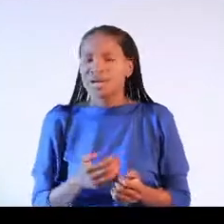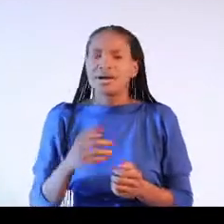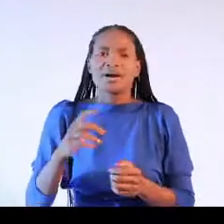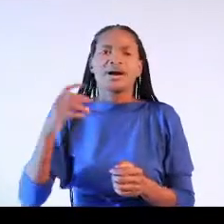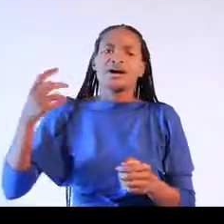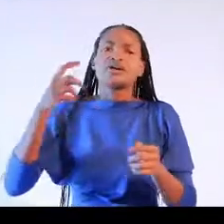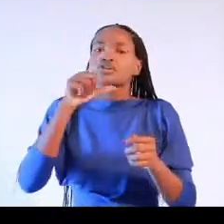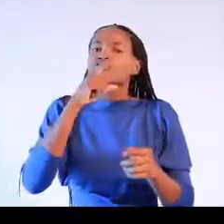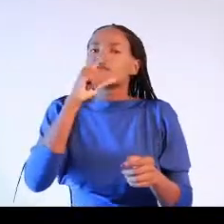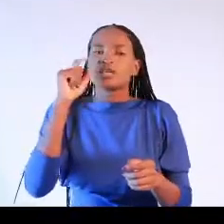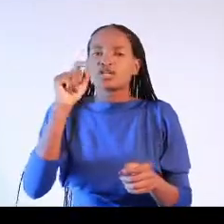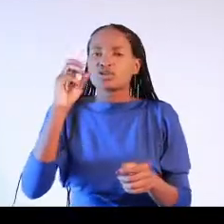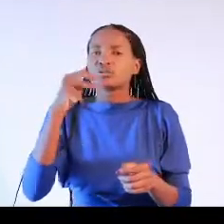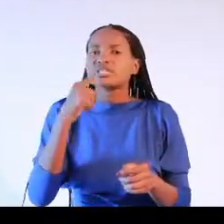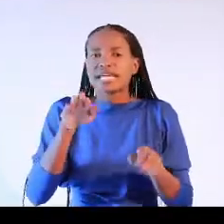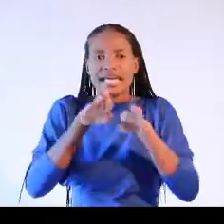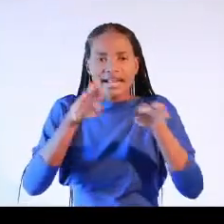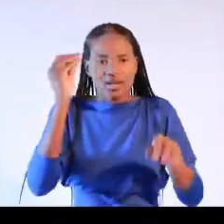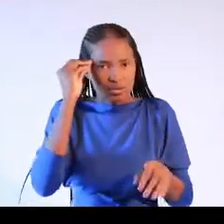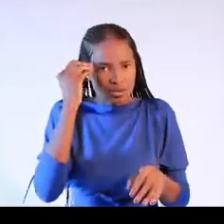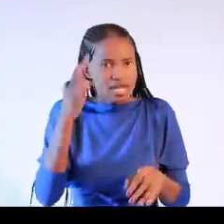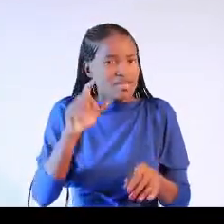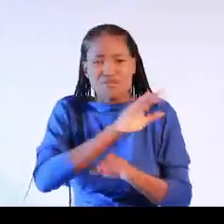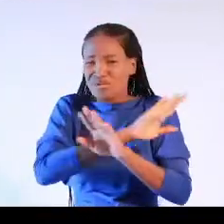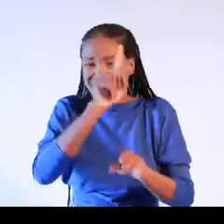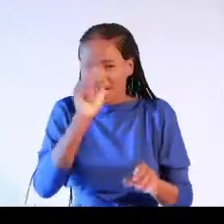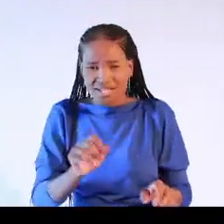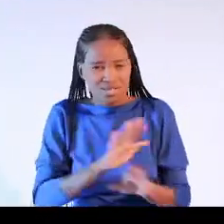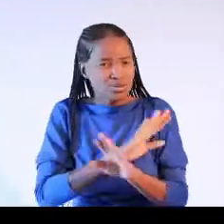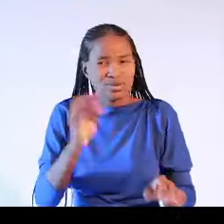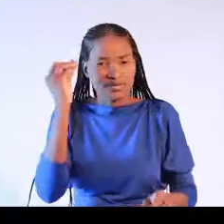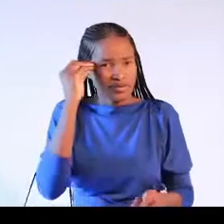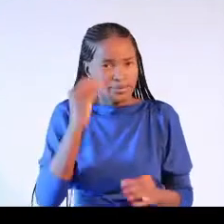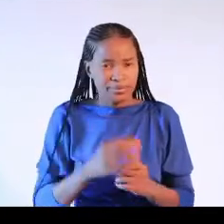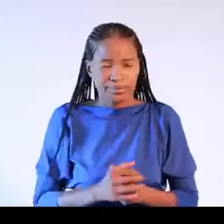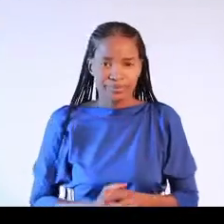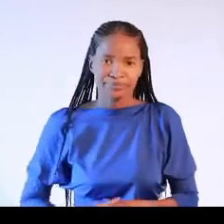calls it the right to know, because if you never ask, you will never know.